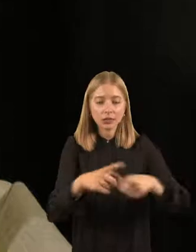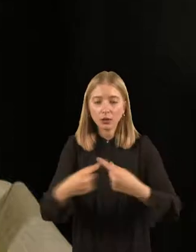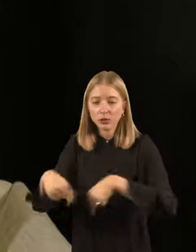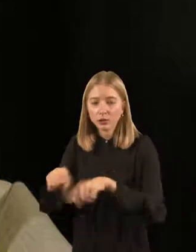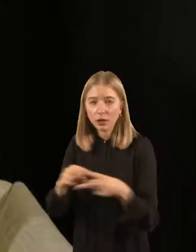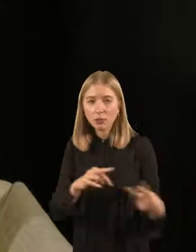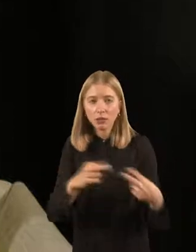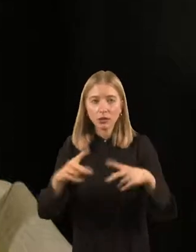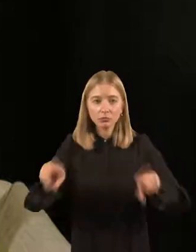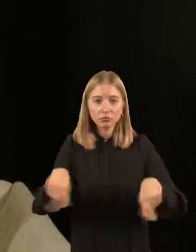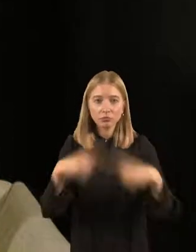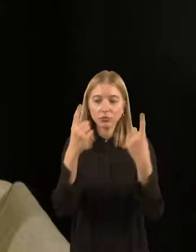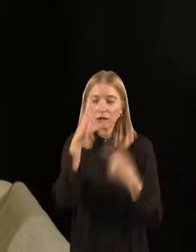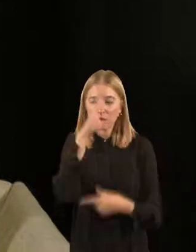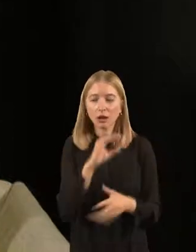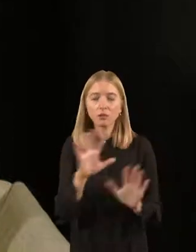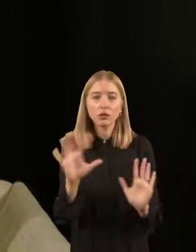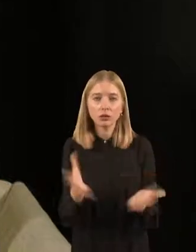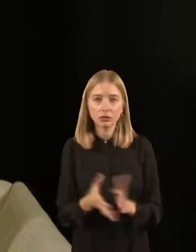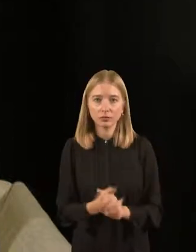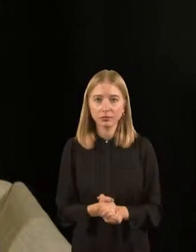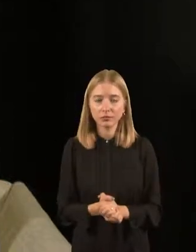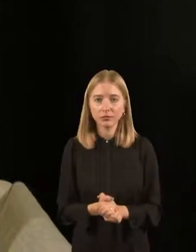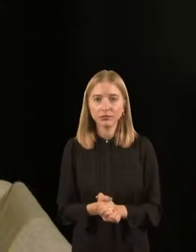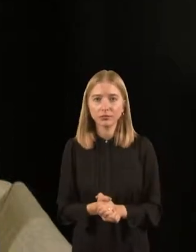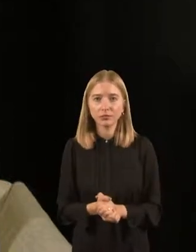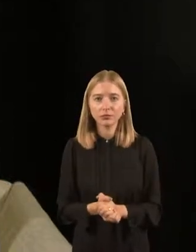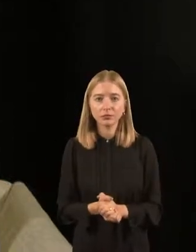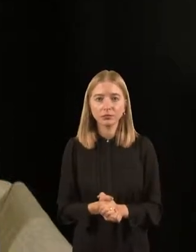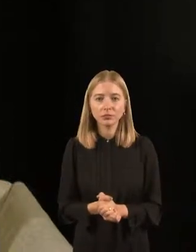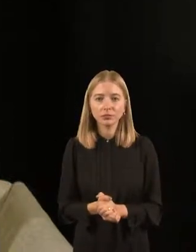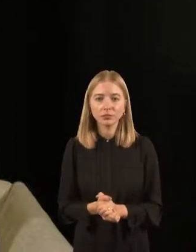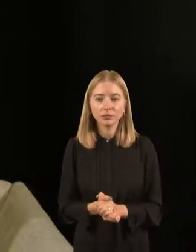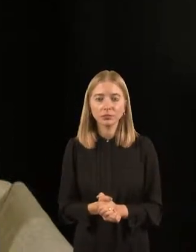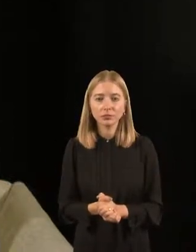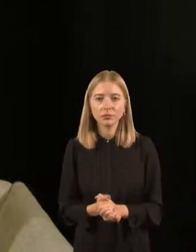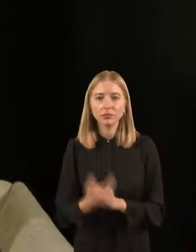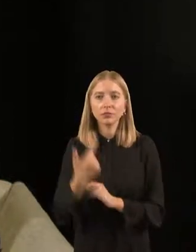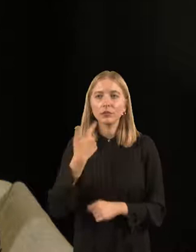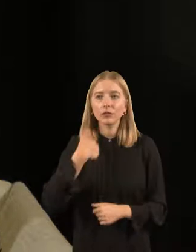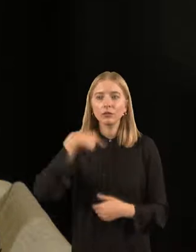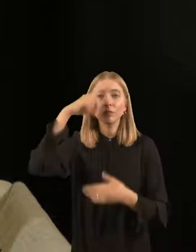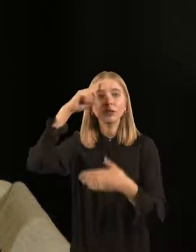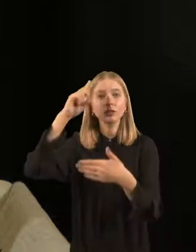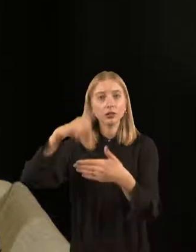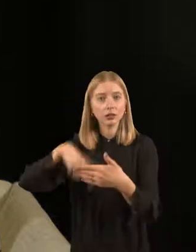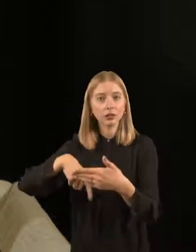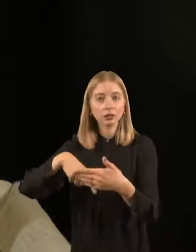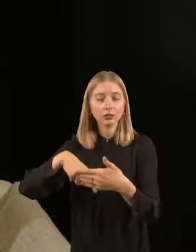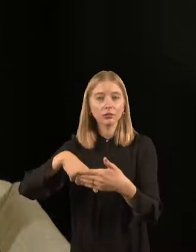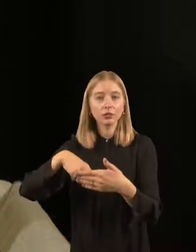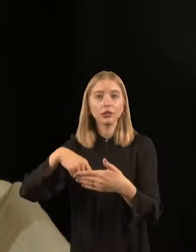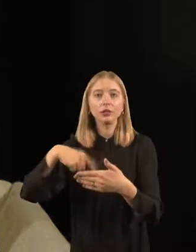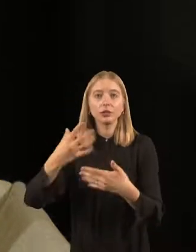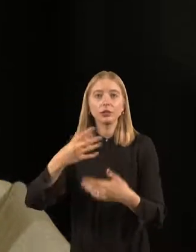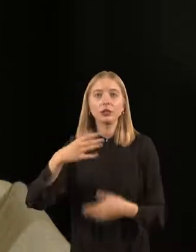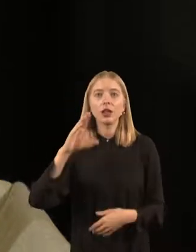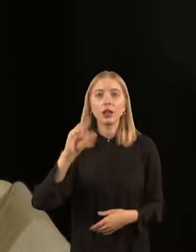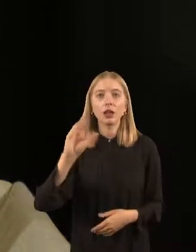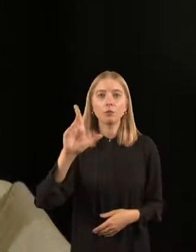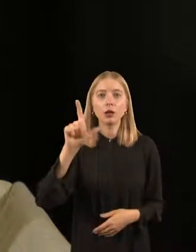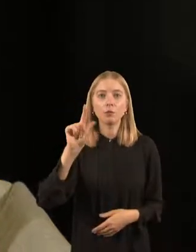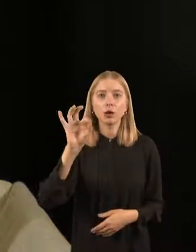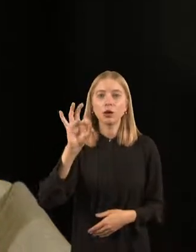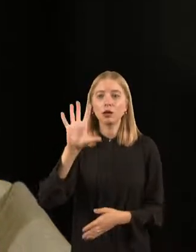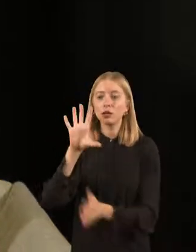day, and we need to refer to it in order to stay on the right track in our